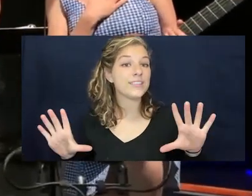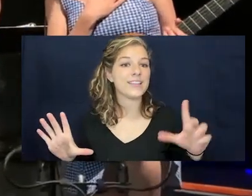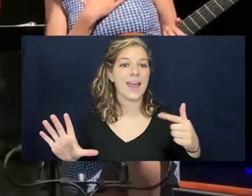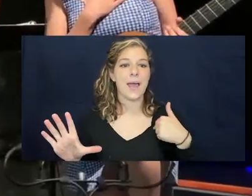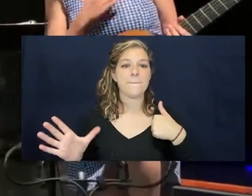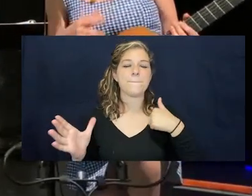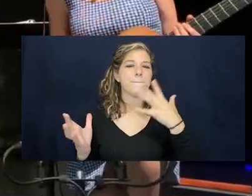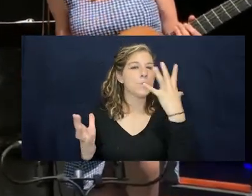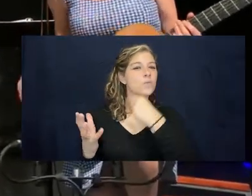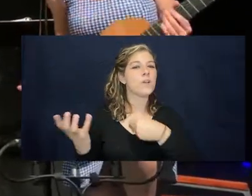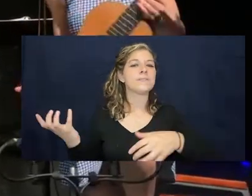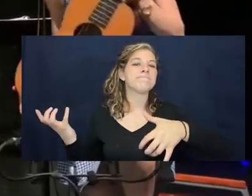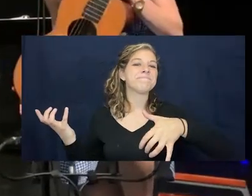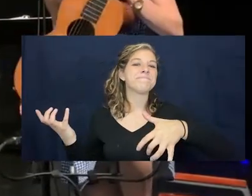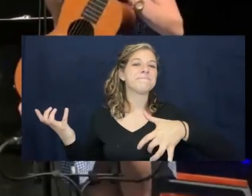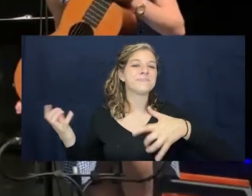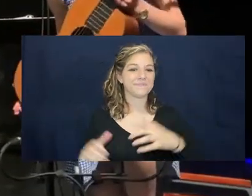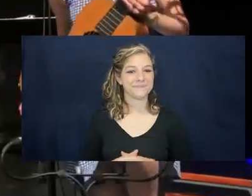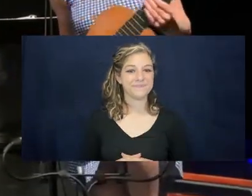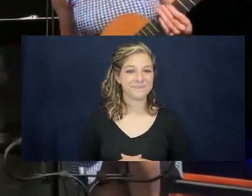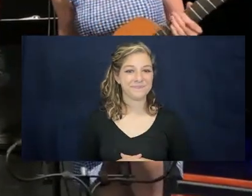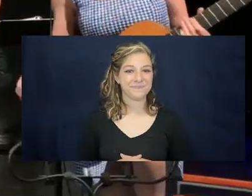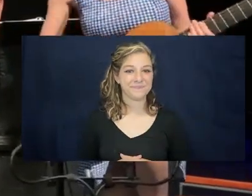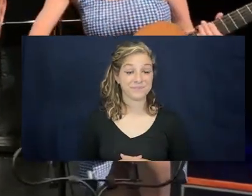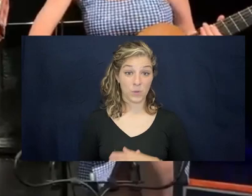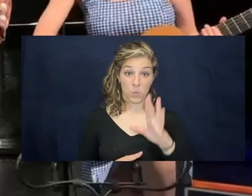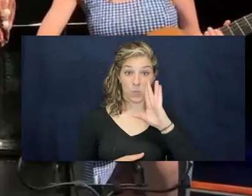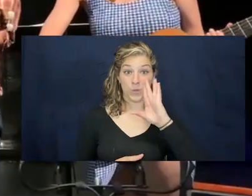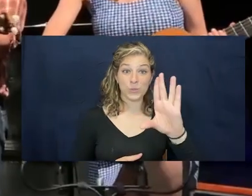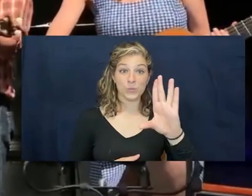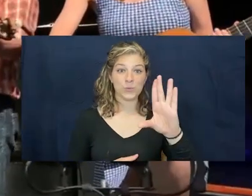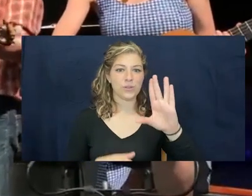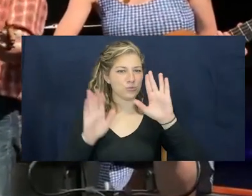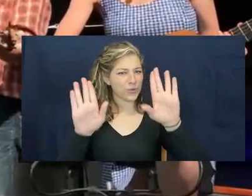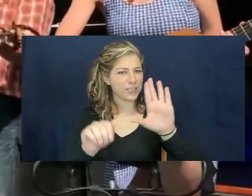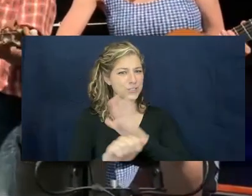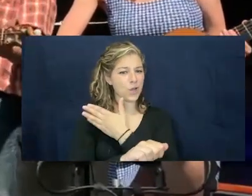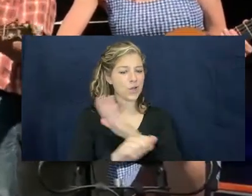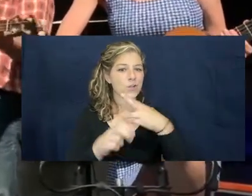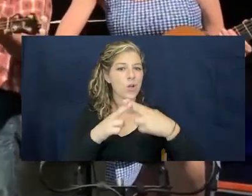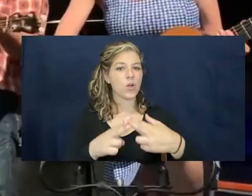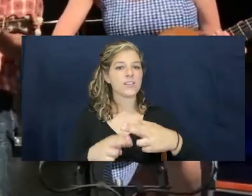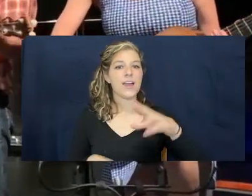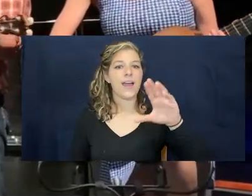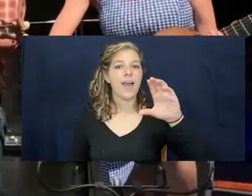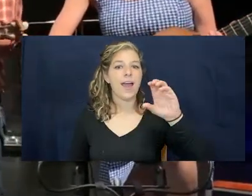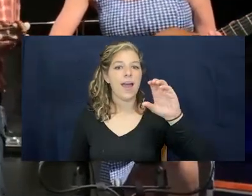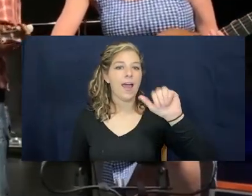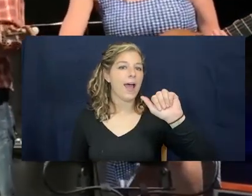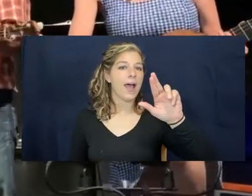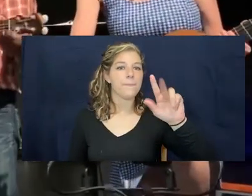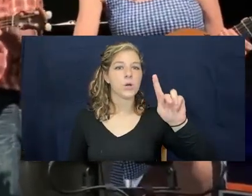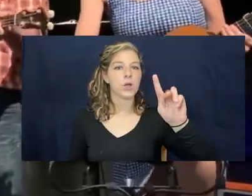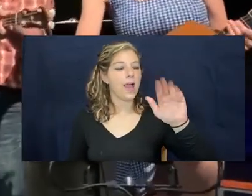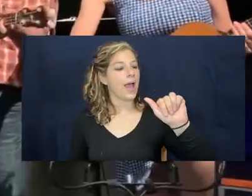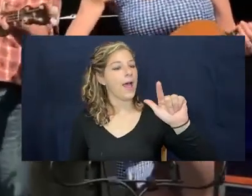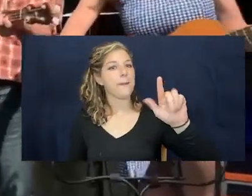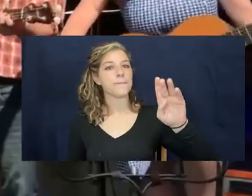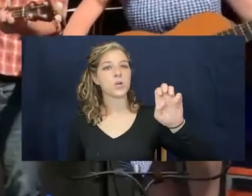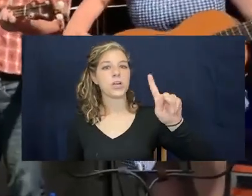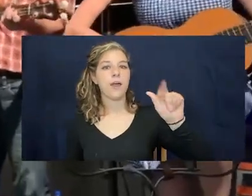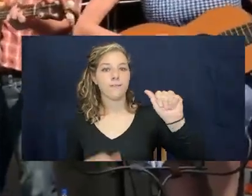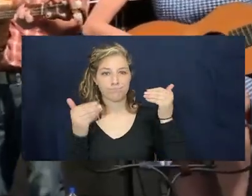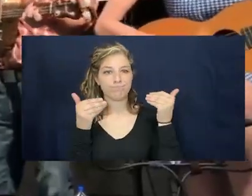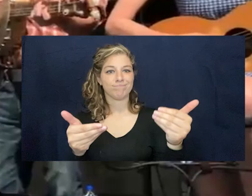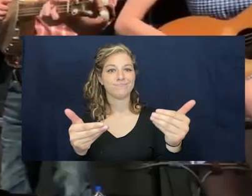gingham dress, and I'm playing this beautiful parlor guitar. We're gonna do a great old song. It's called Alberta. Thank you, David.